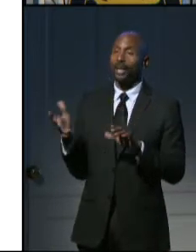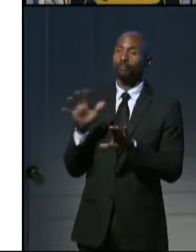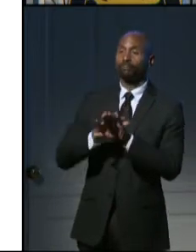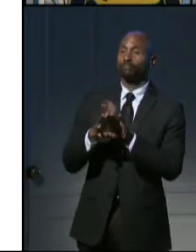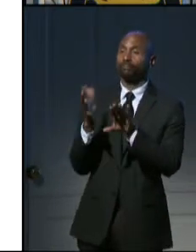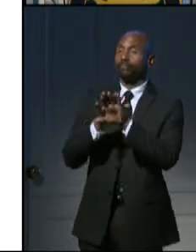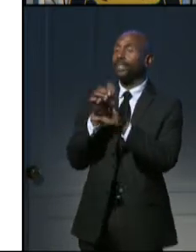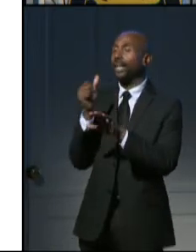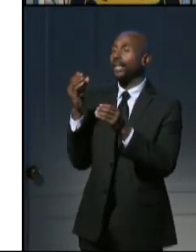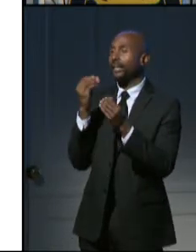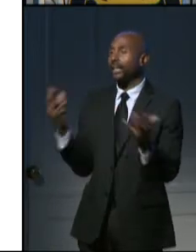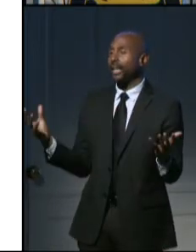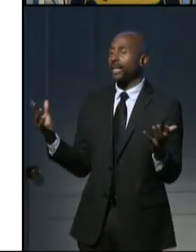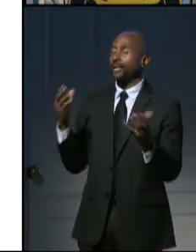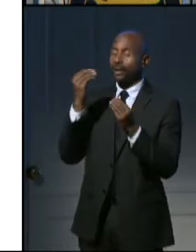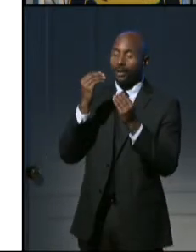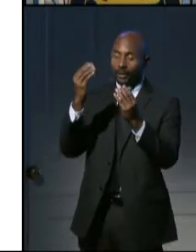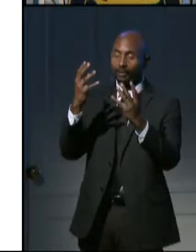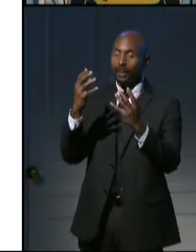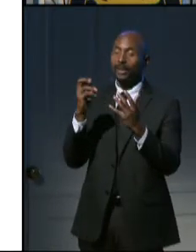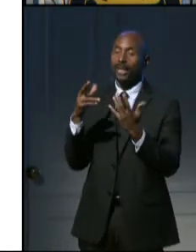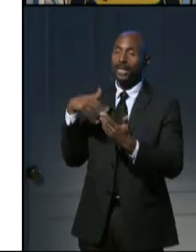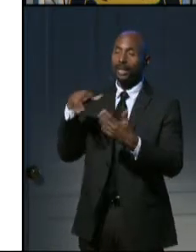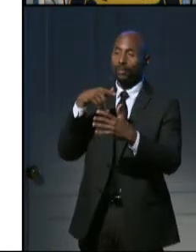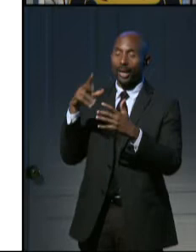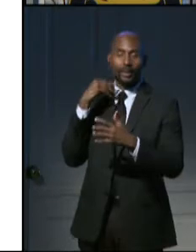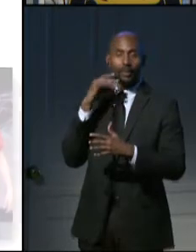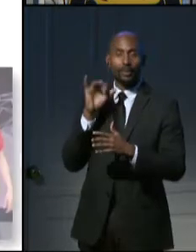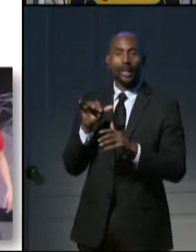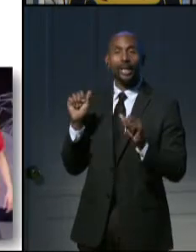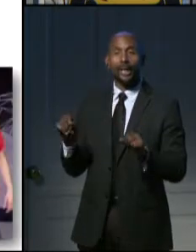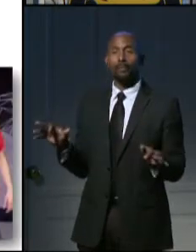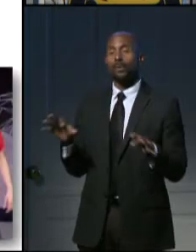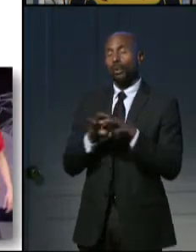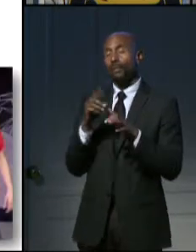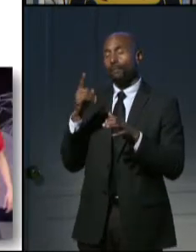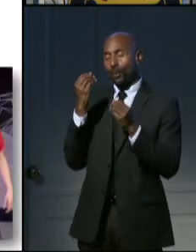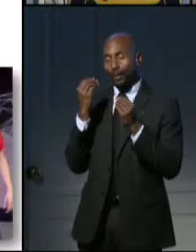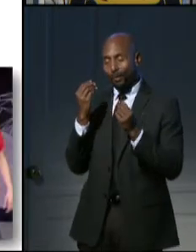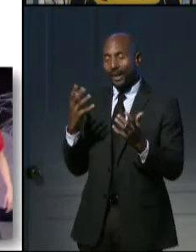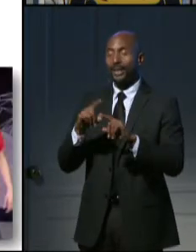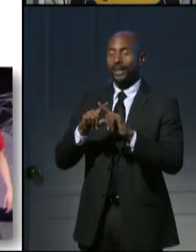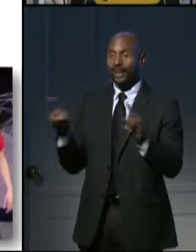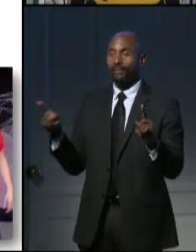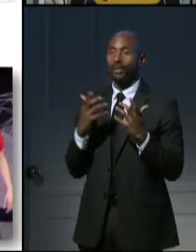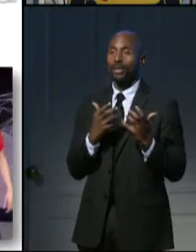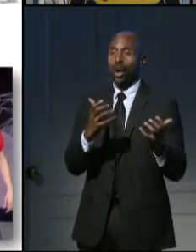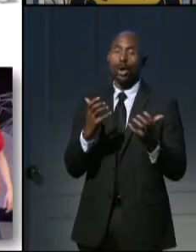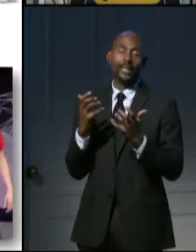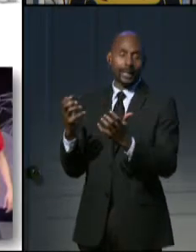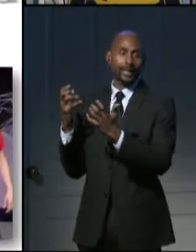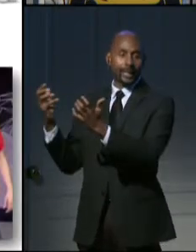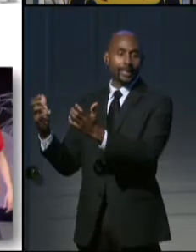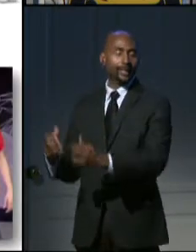information, and interactive experiences that can be relevant for many different